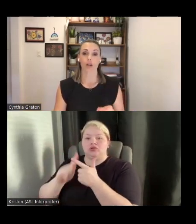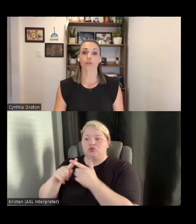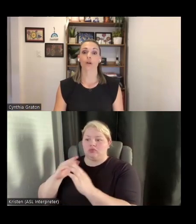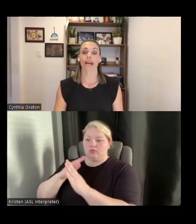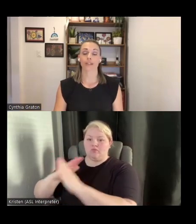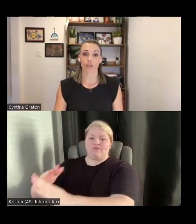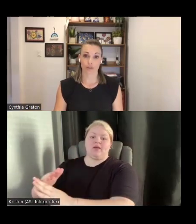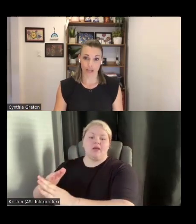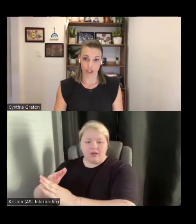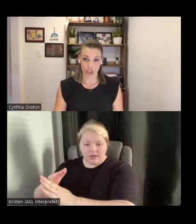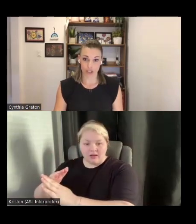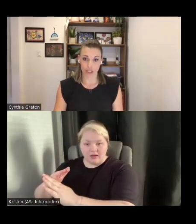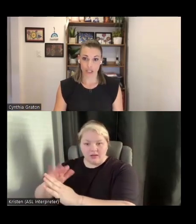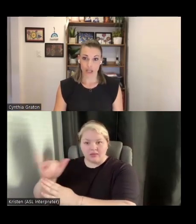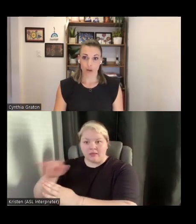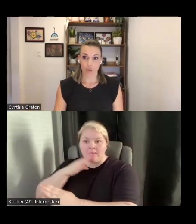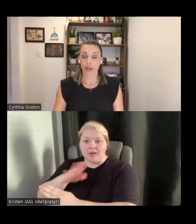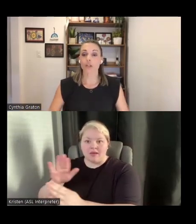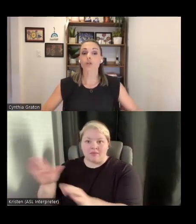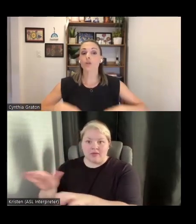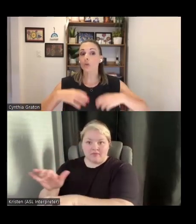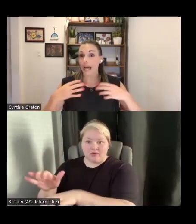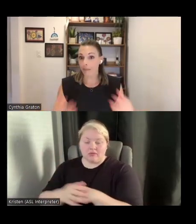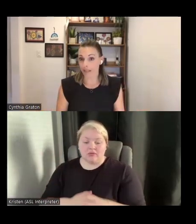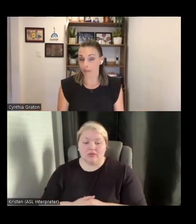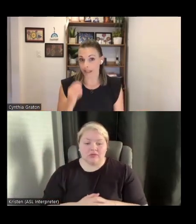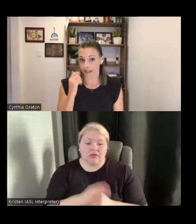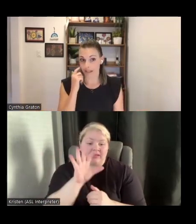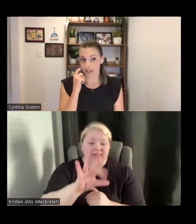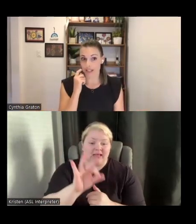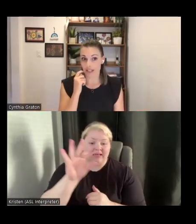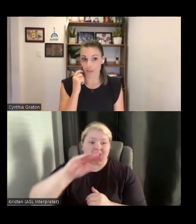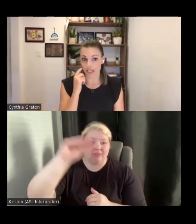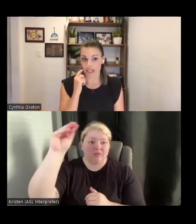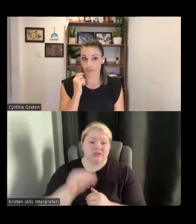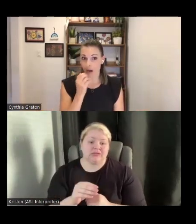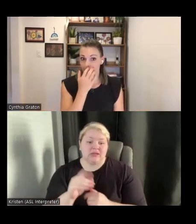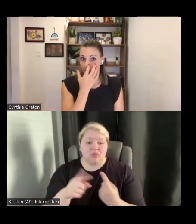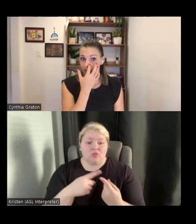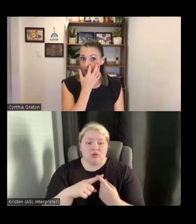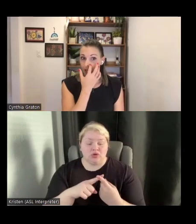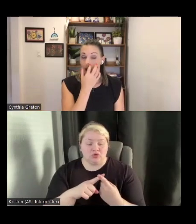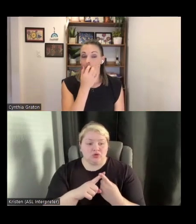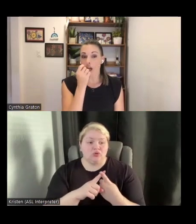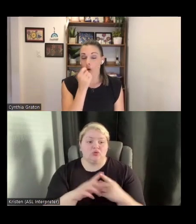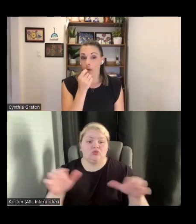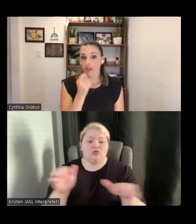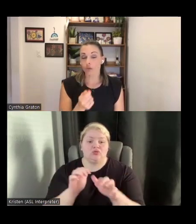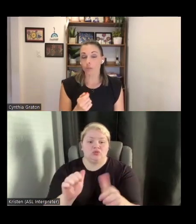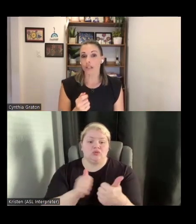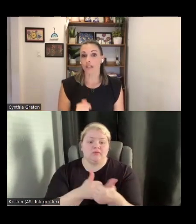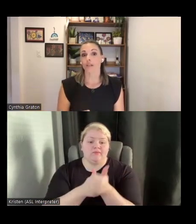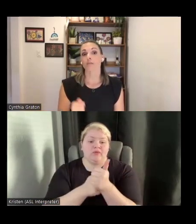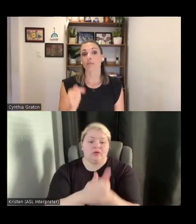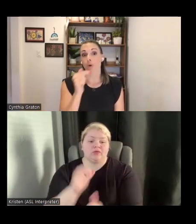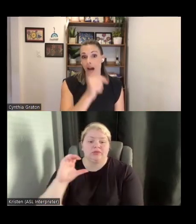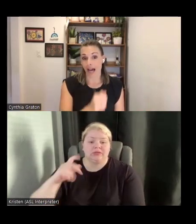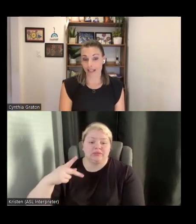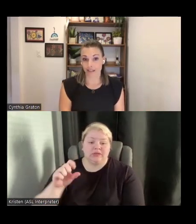99.9% of your interventions when you implement the CPS model are going to